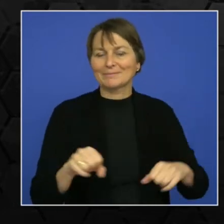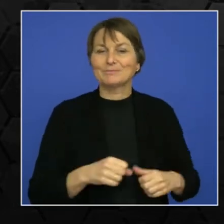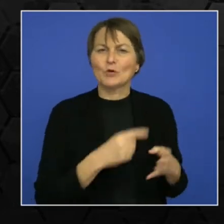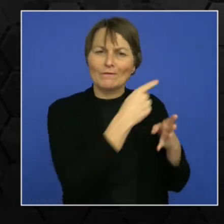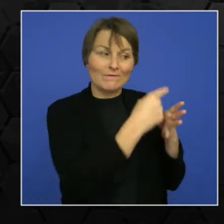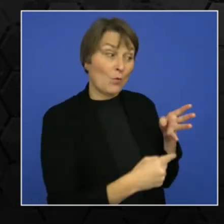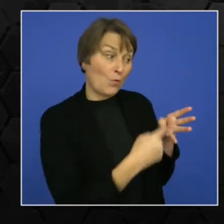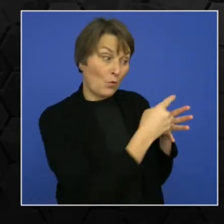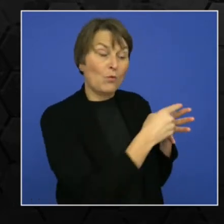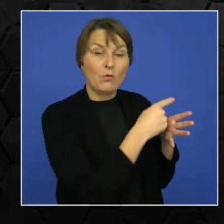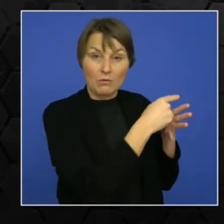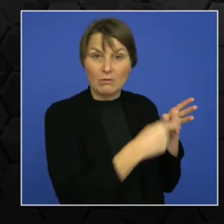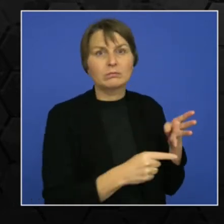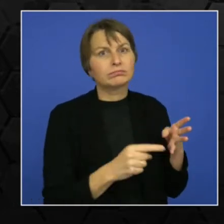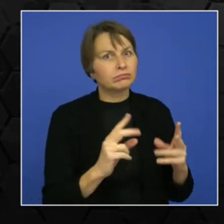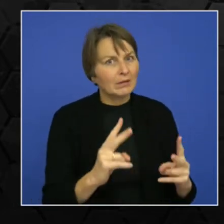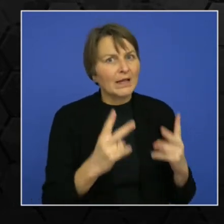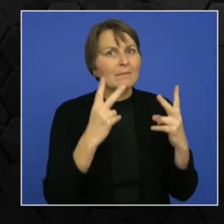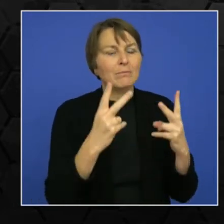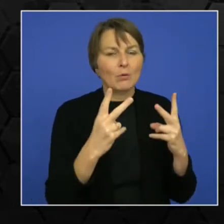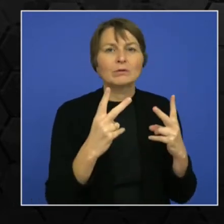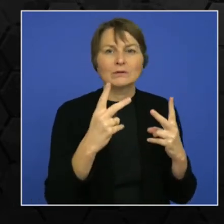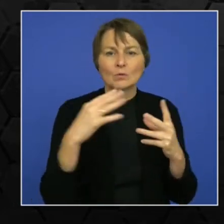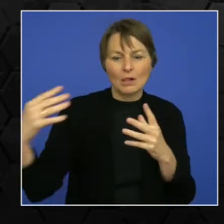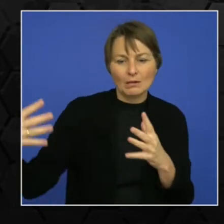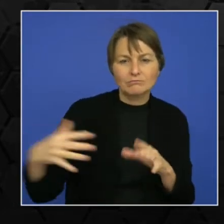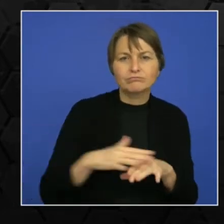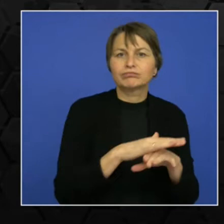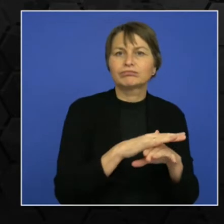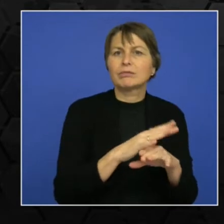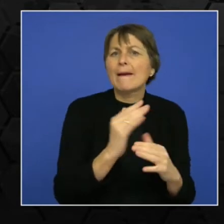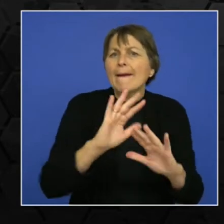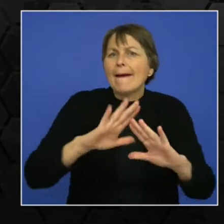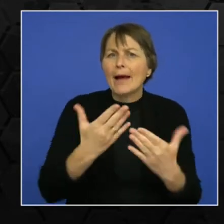are really important when it comes to recommendations.